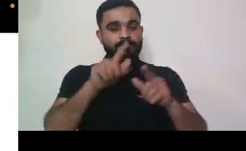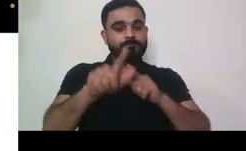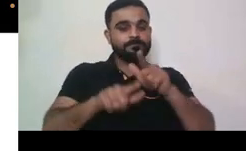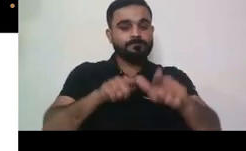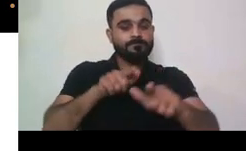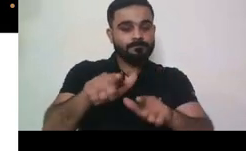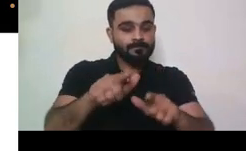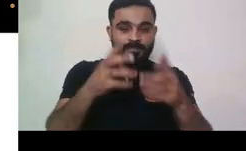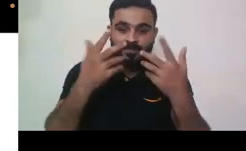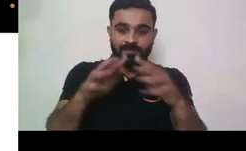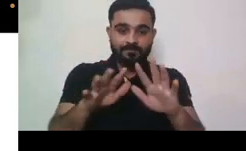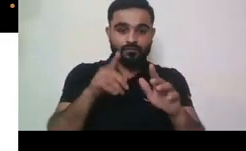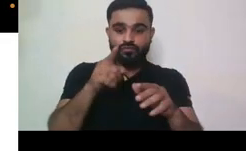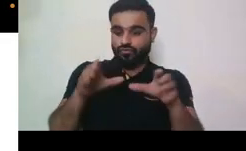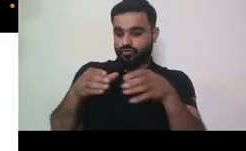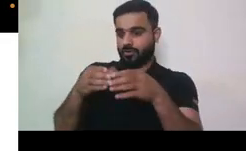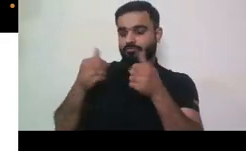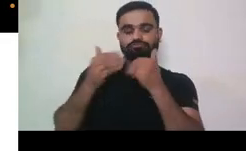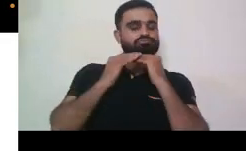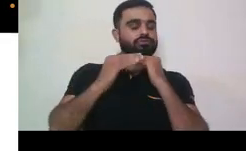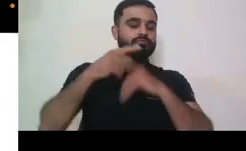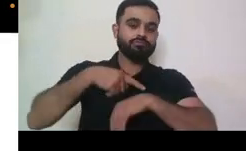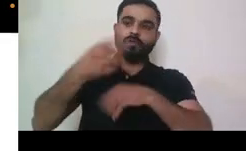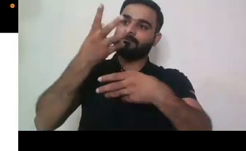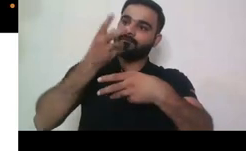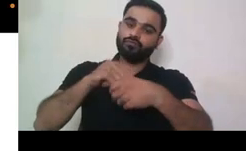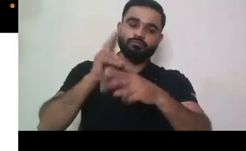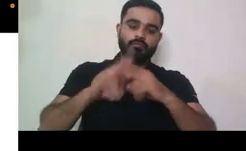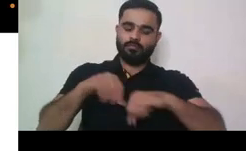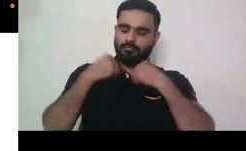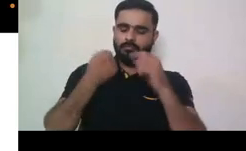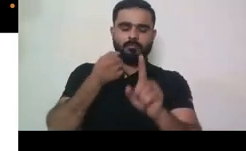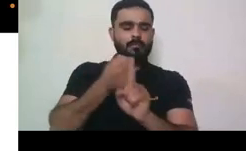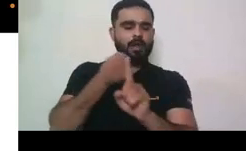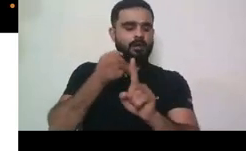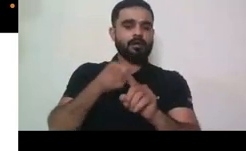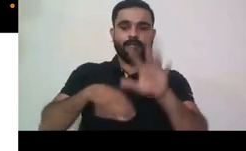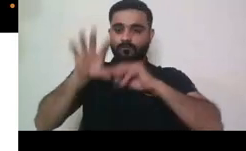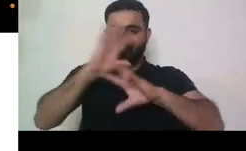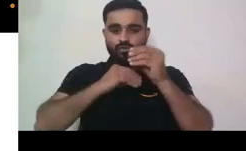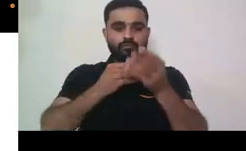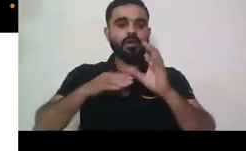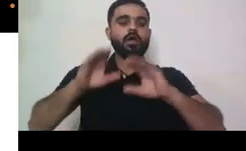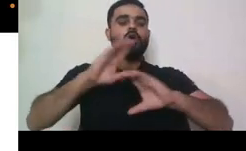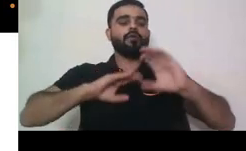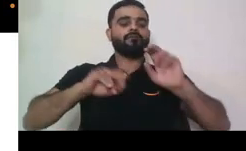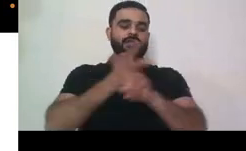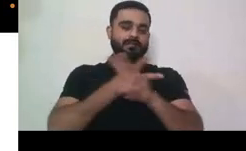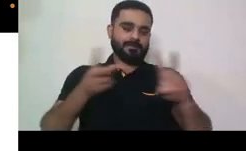group can be sustained for a longer time and it can be effective, and you can share your learning through the conferences as well.